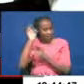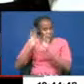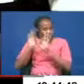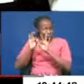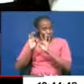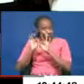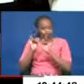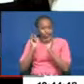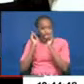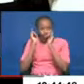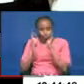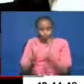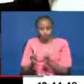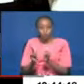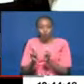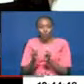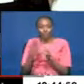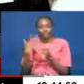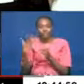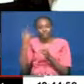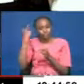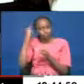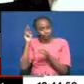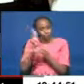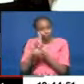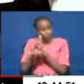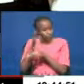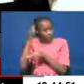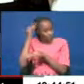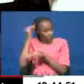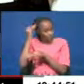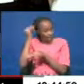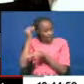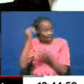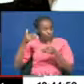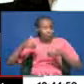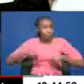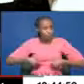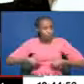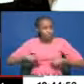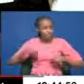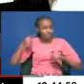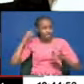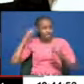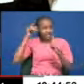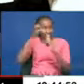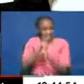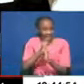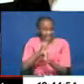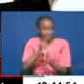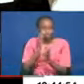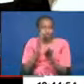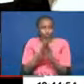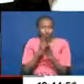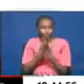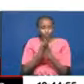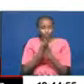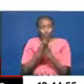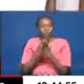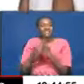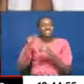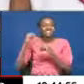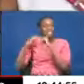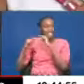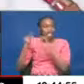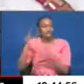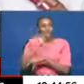of natural hair care products in Kenya that target the youthful population, popularly referred to as Generation Z.